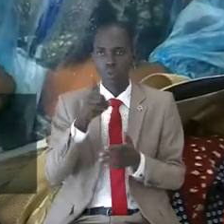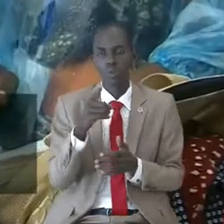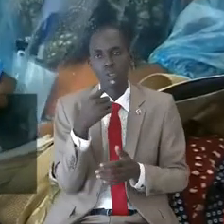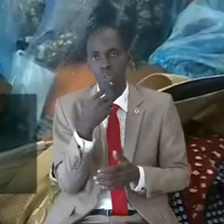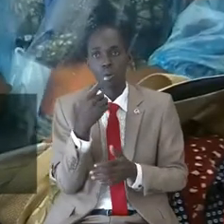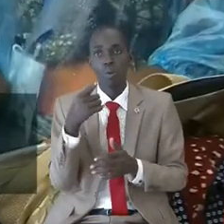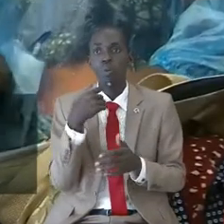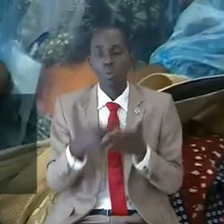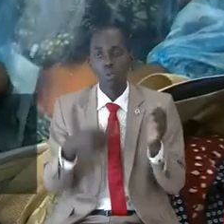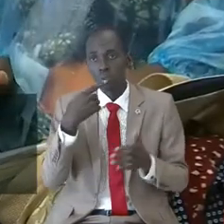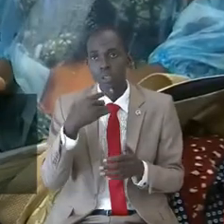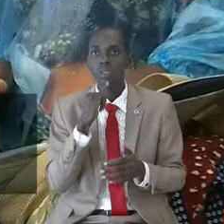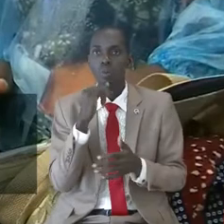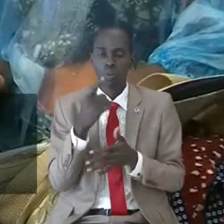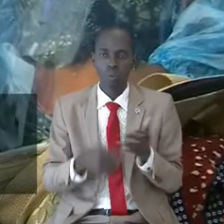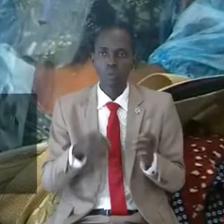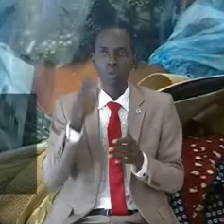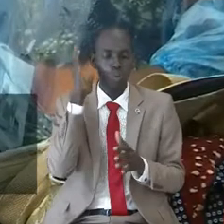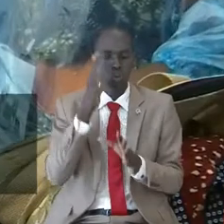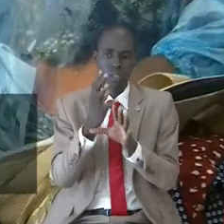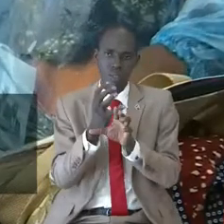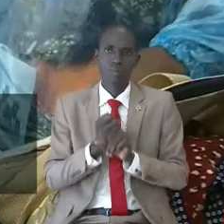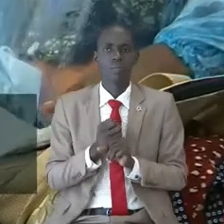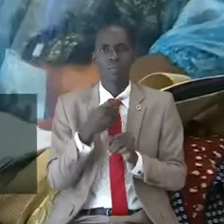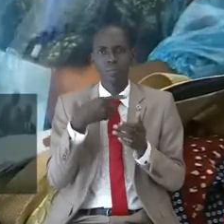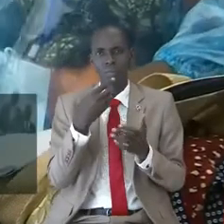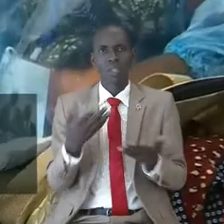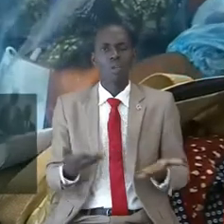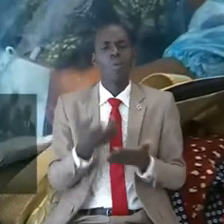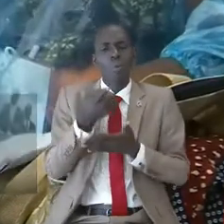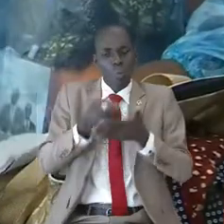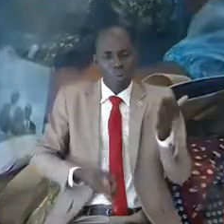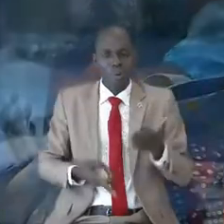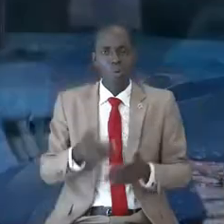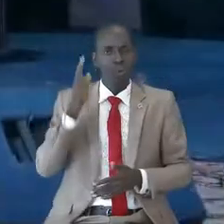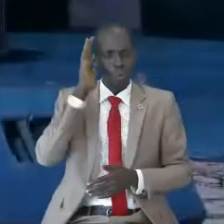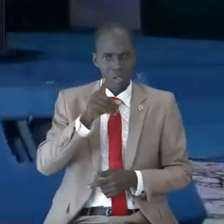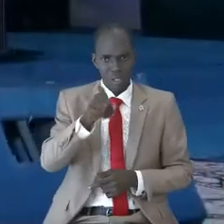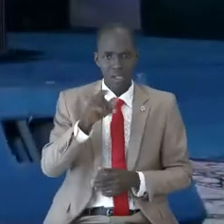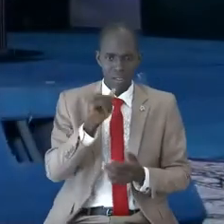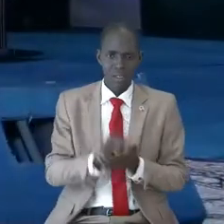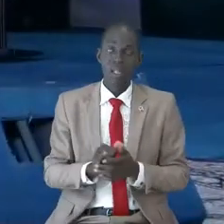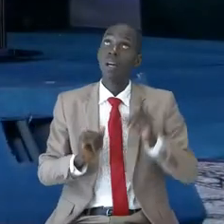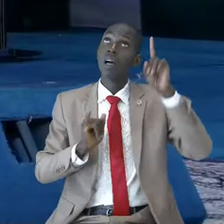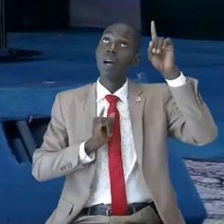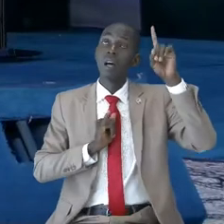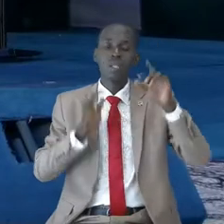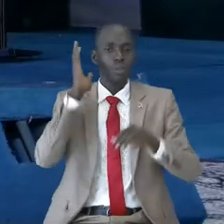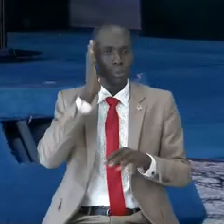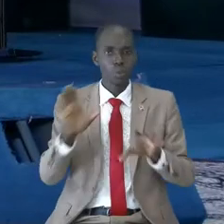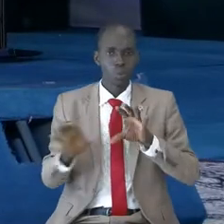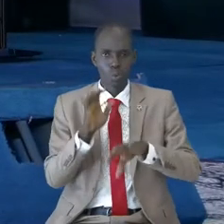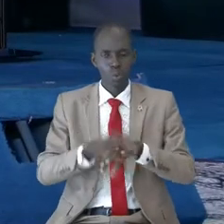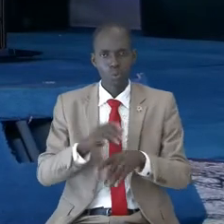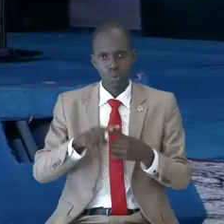say is what you receive. It says, what wilt thou that I should do